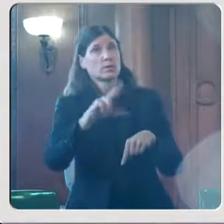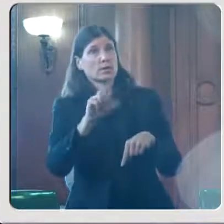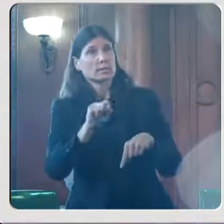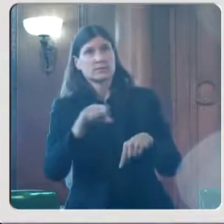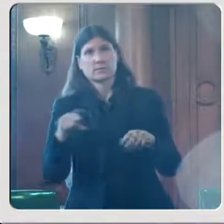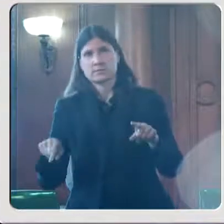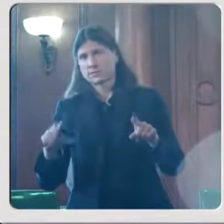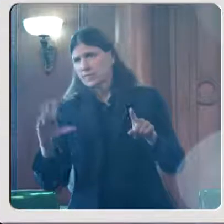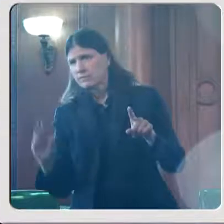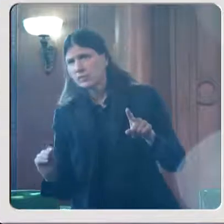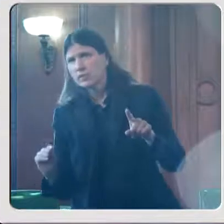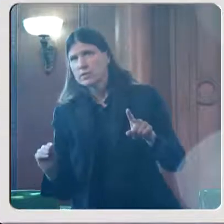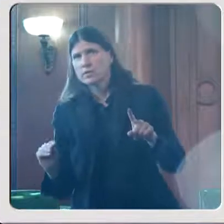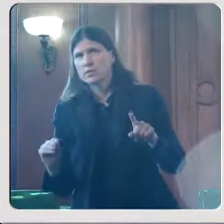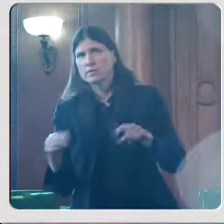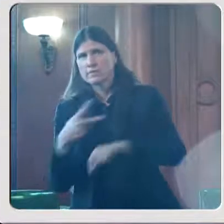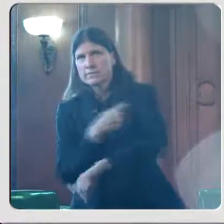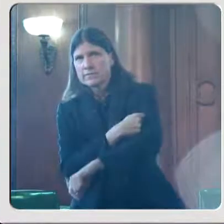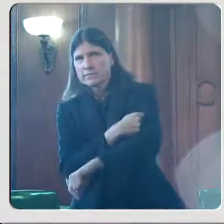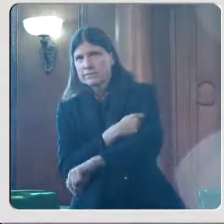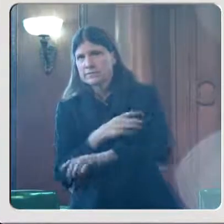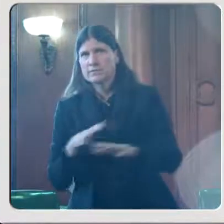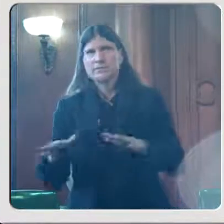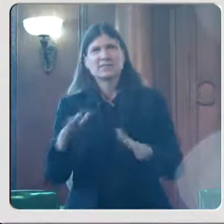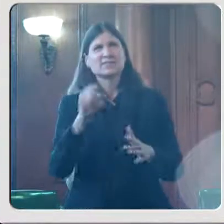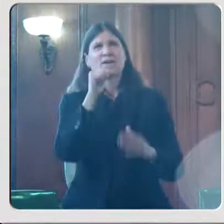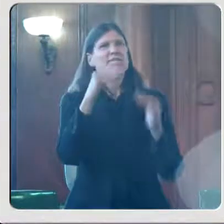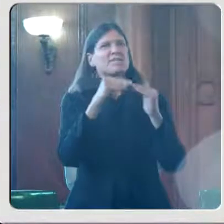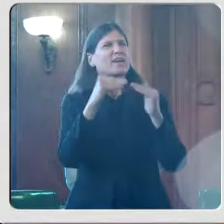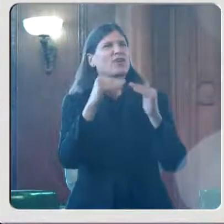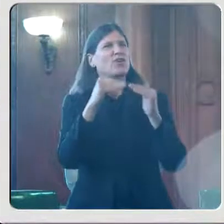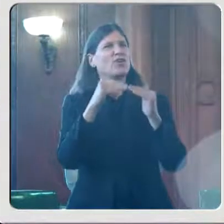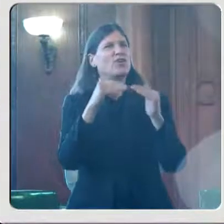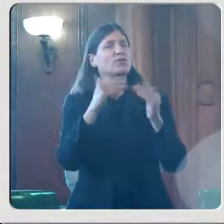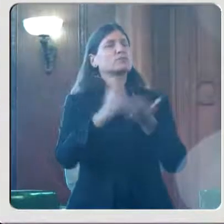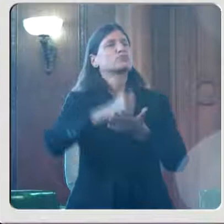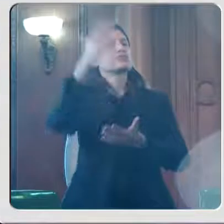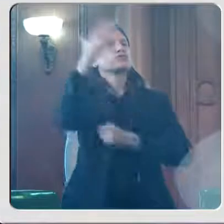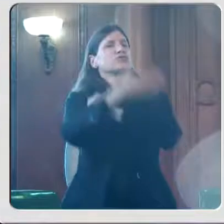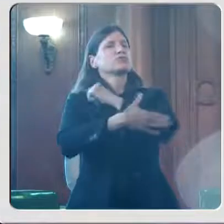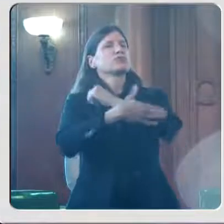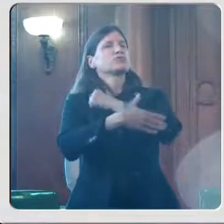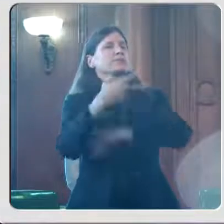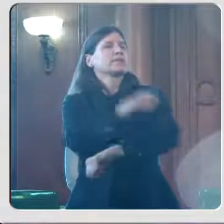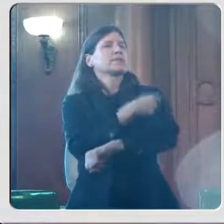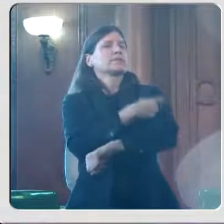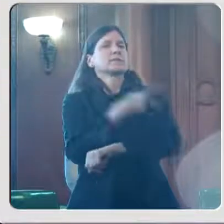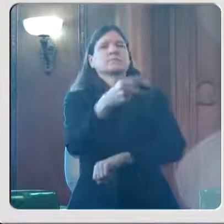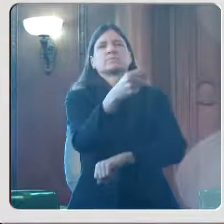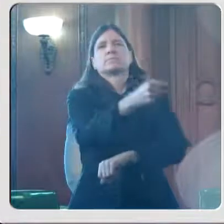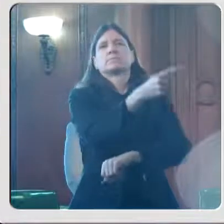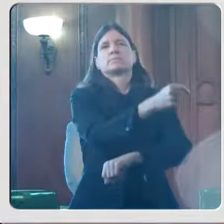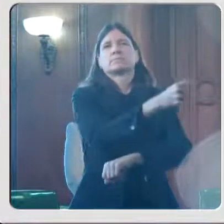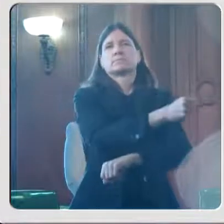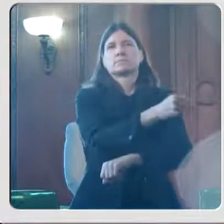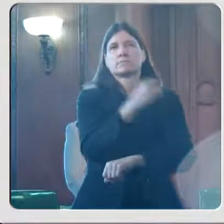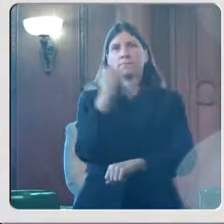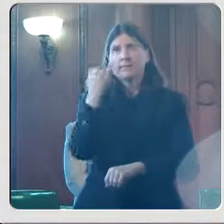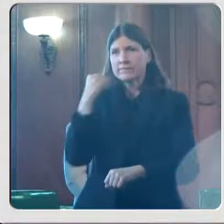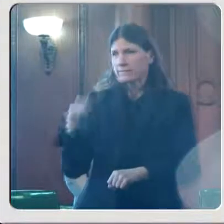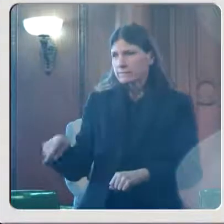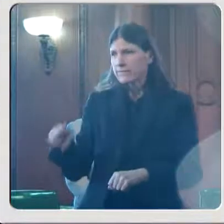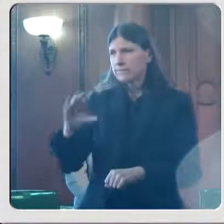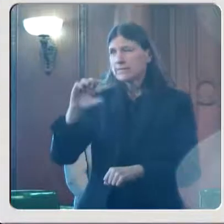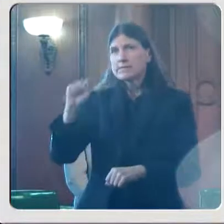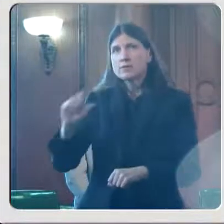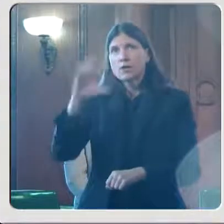in some of the poorer countries. And if the virus is churning away, dividing unchecked, new variants are going to be popping